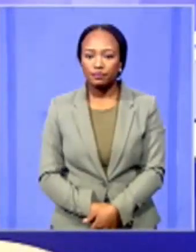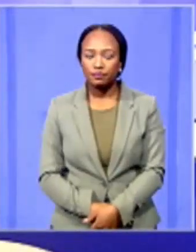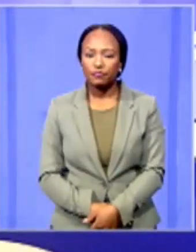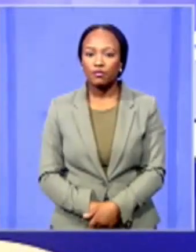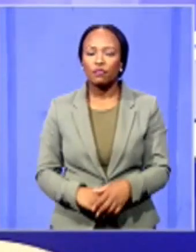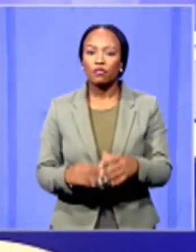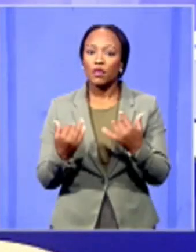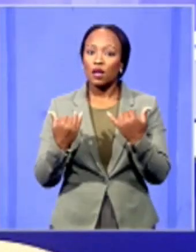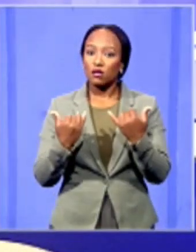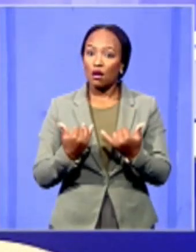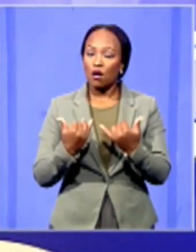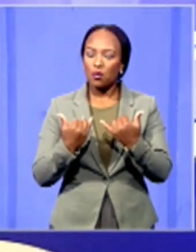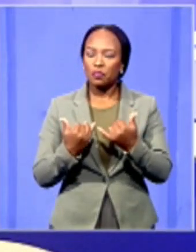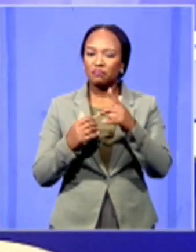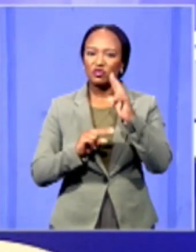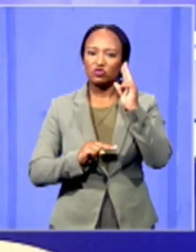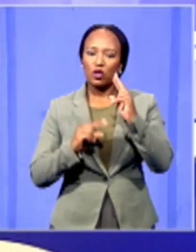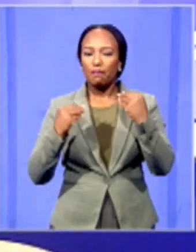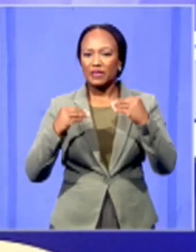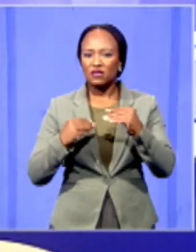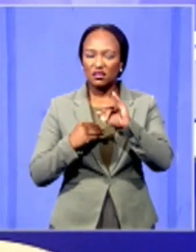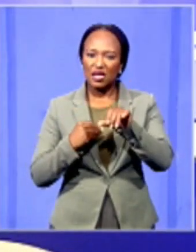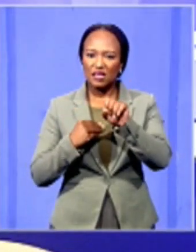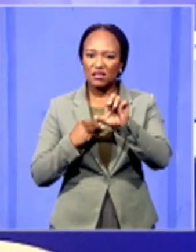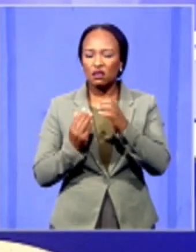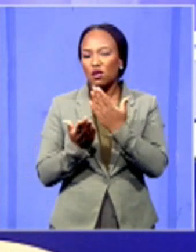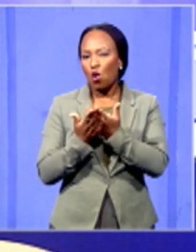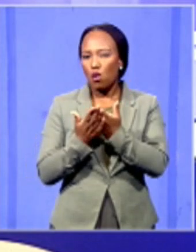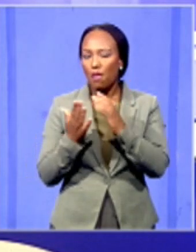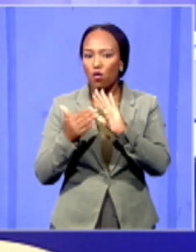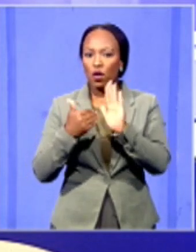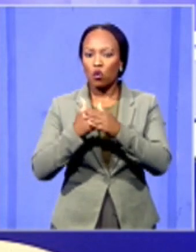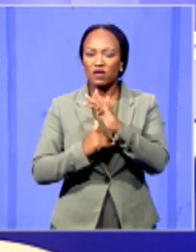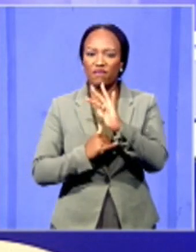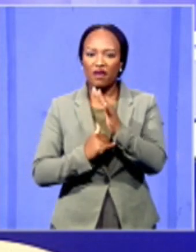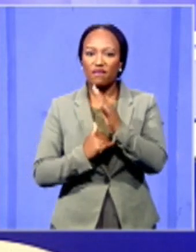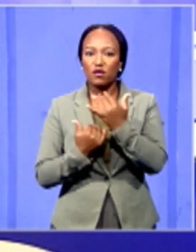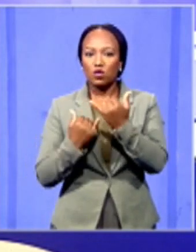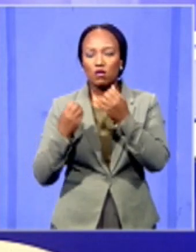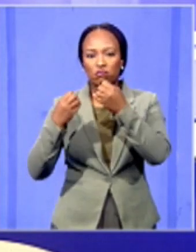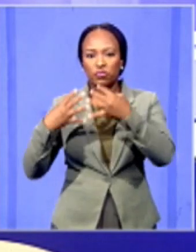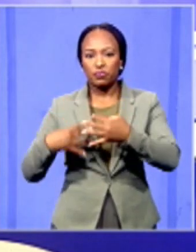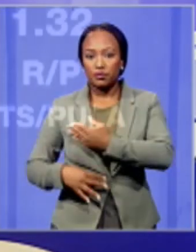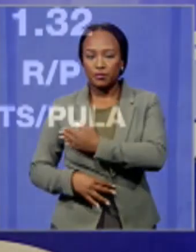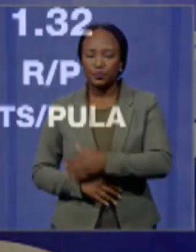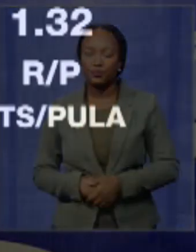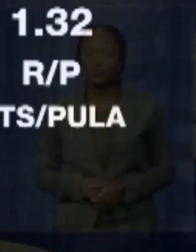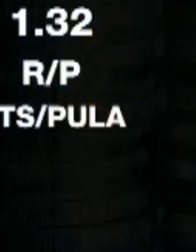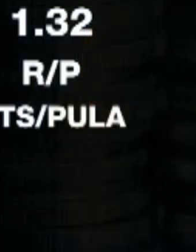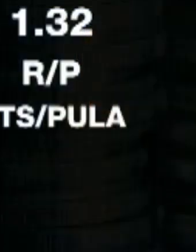Bjalo ge ya re boneng ka boripana gore mebaraka ya dišere e hlwele ye mebjang ge GSE tswalela bijana e reng ya bohlano.